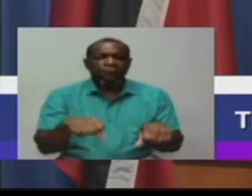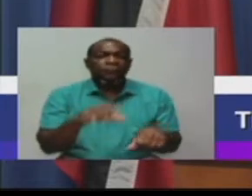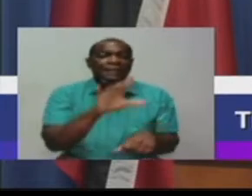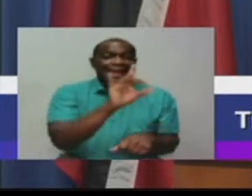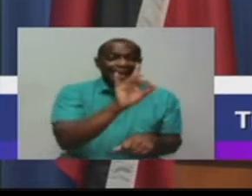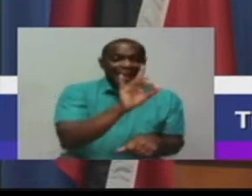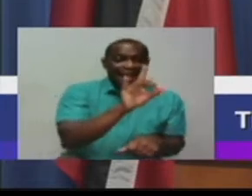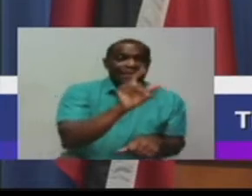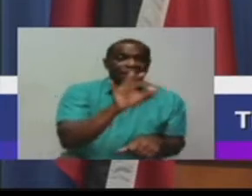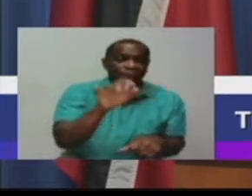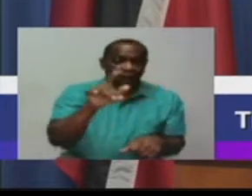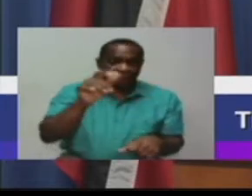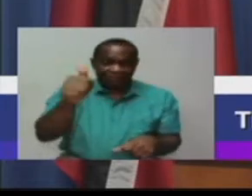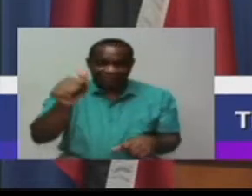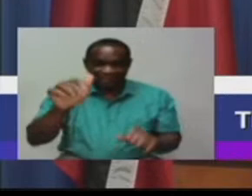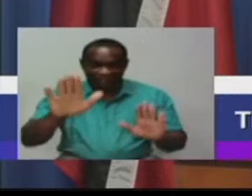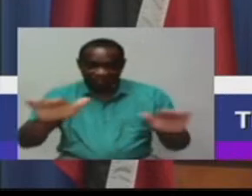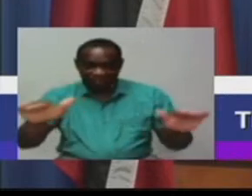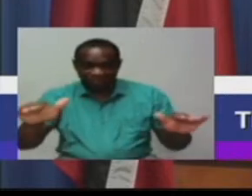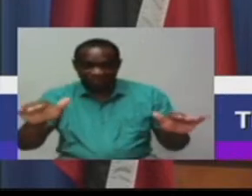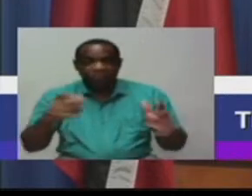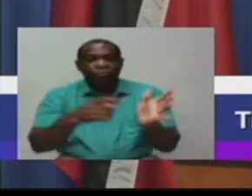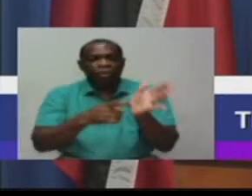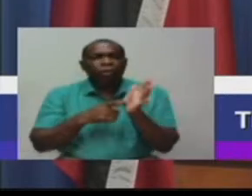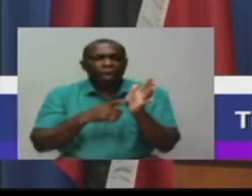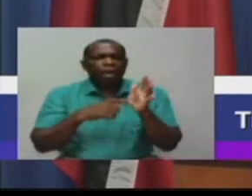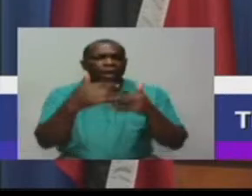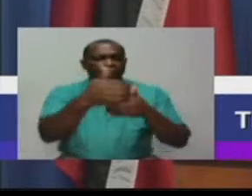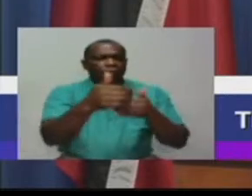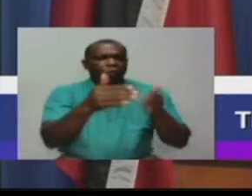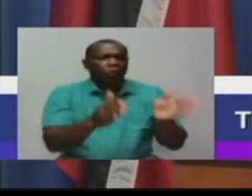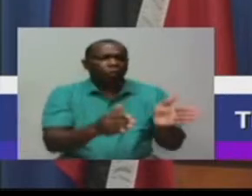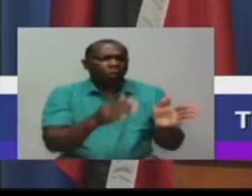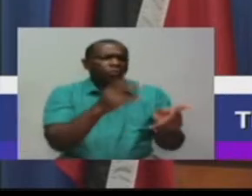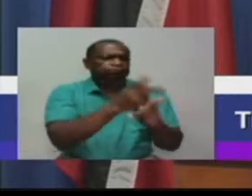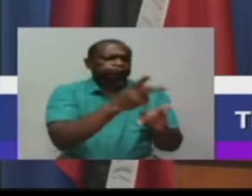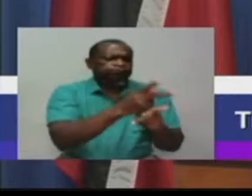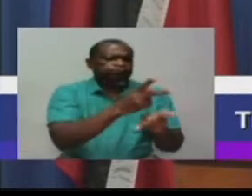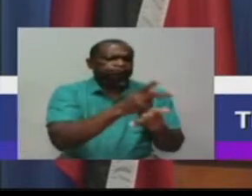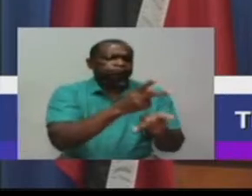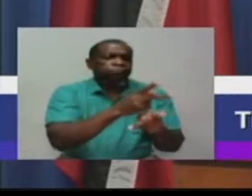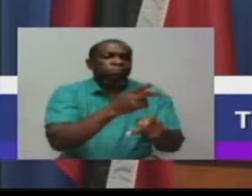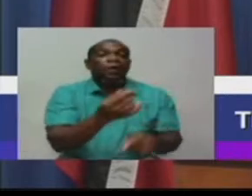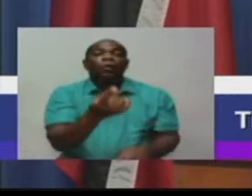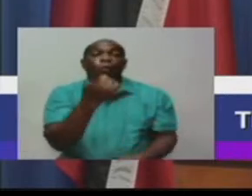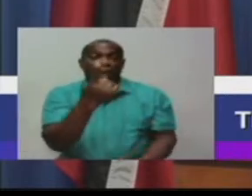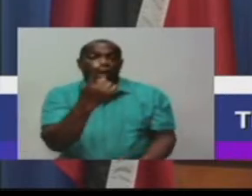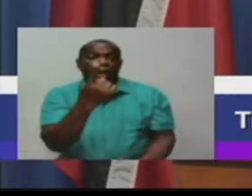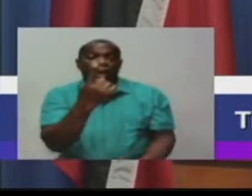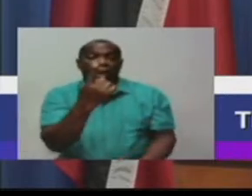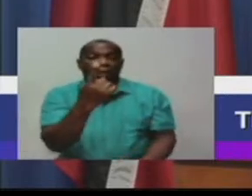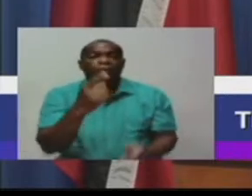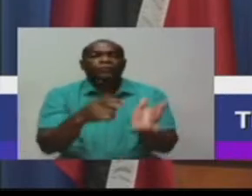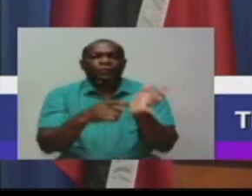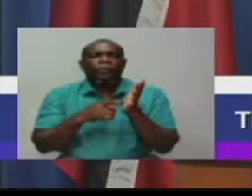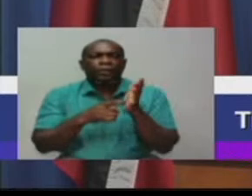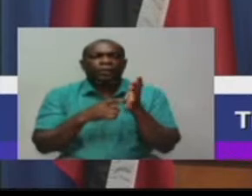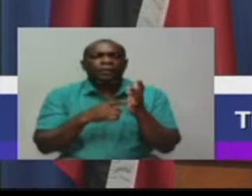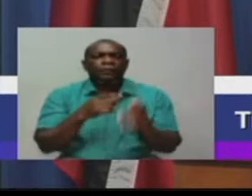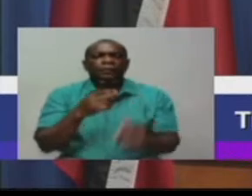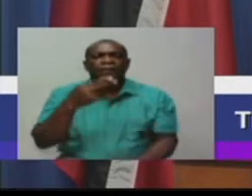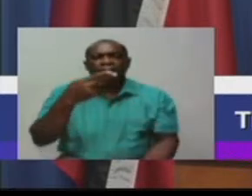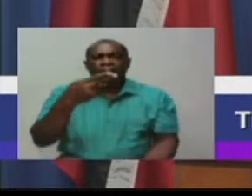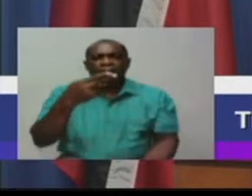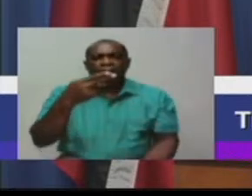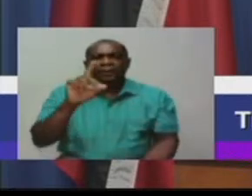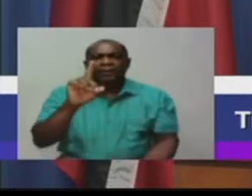are requiring ward level care, while 1 child requires high dependency unit